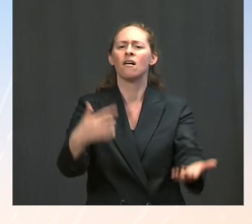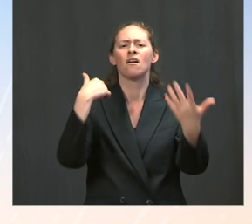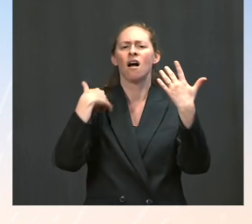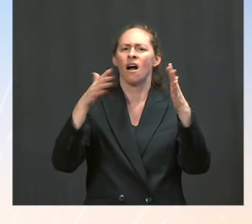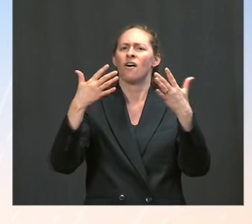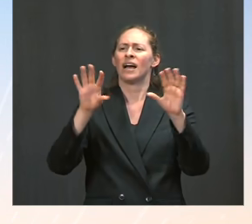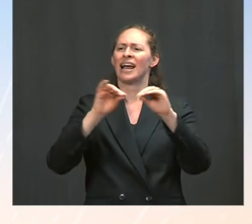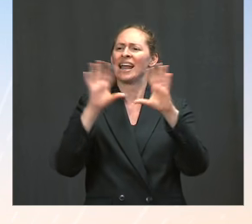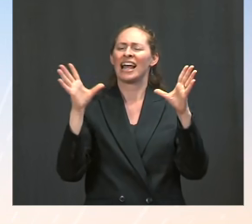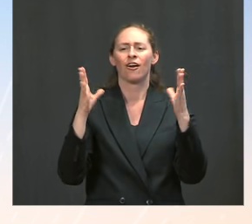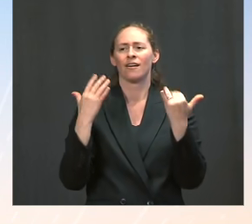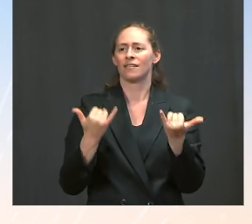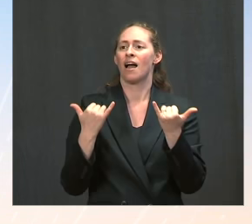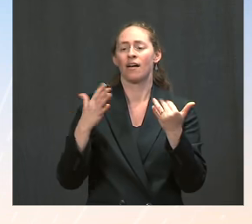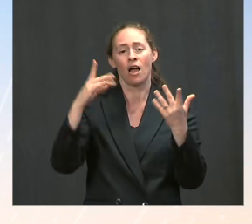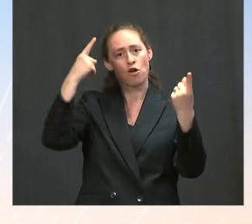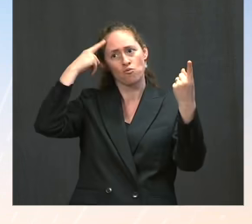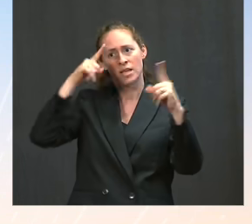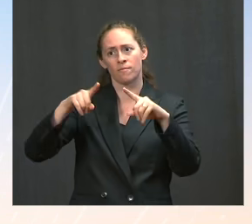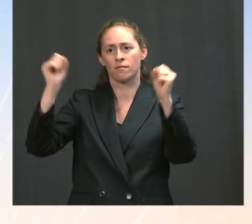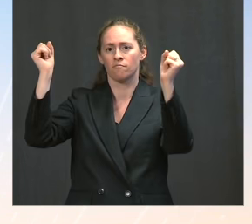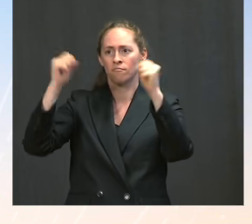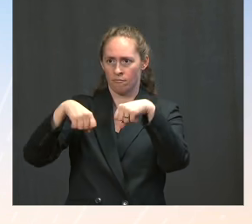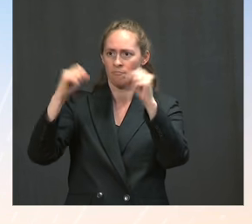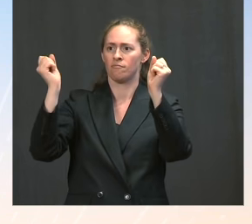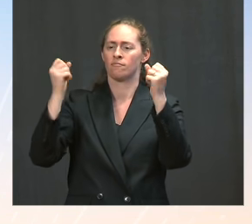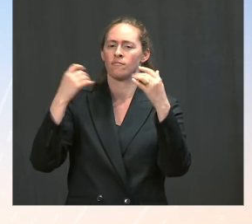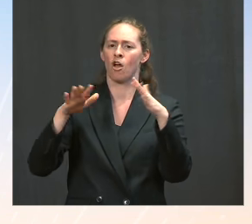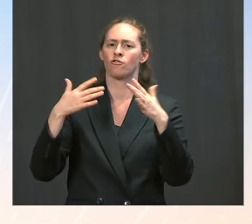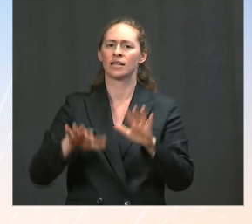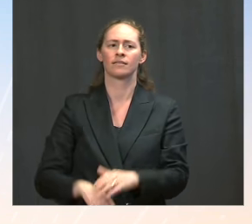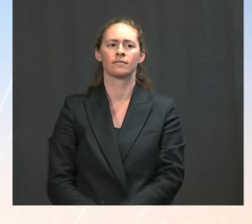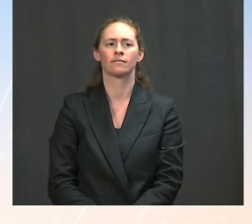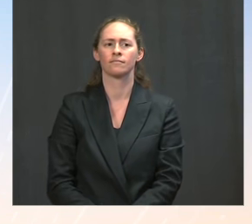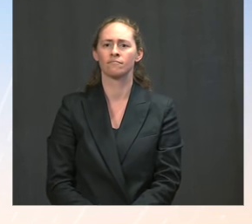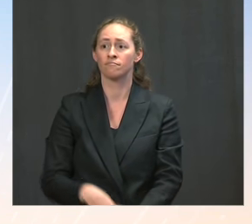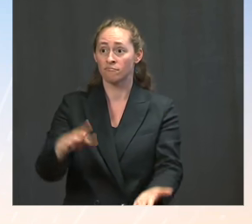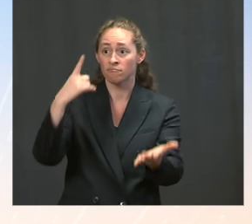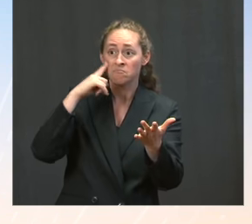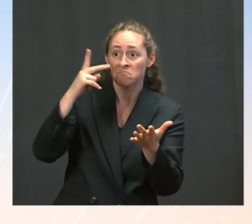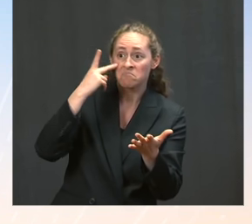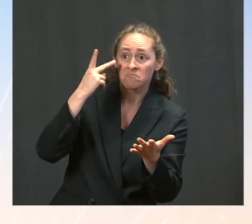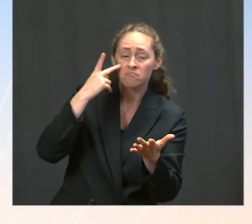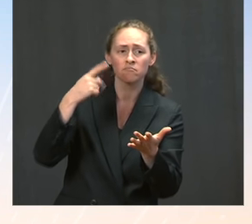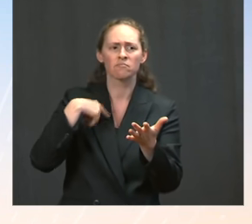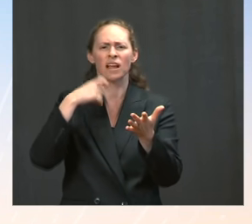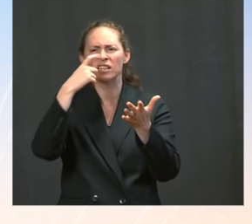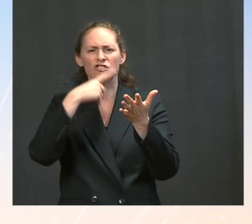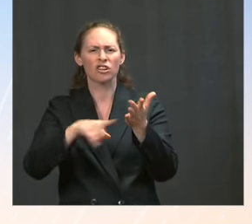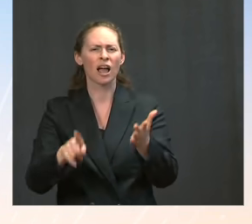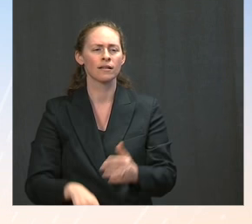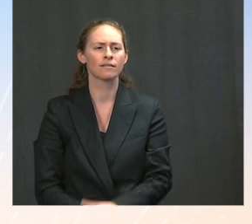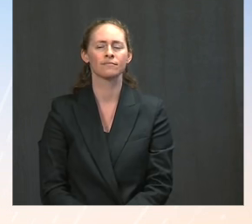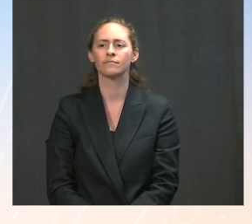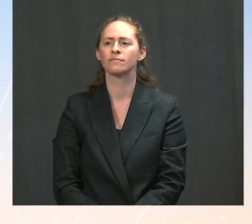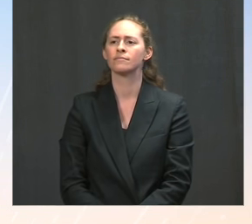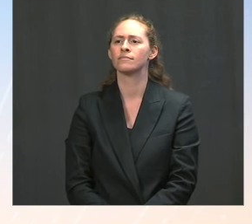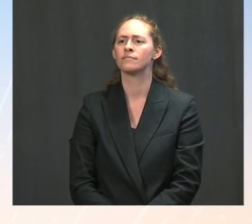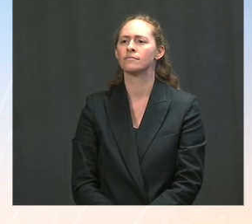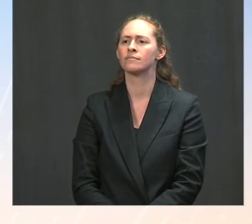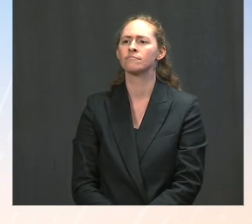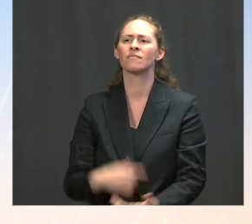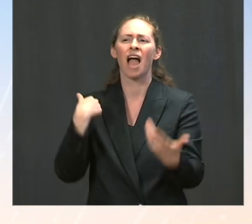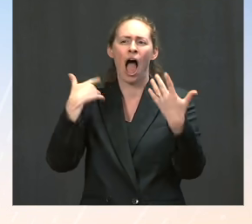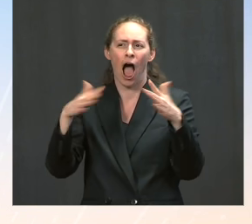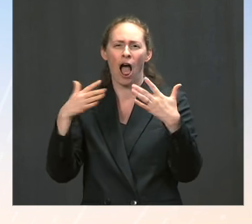this, as a part of these events. Is it in writing? I can check and see if there's more detail. Thanks. But I think it's pretty clear what the agreement is, so I'm